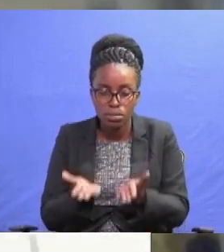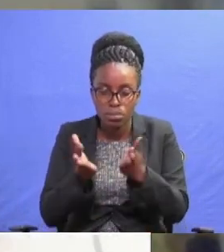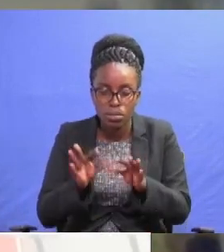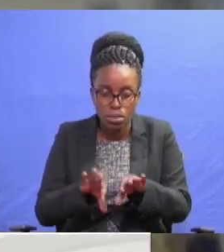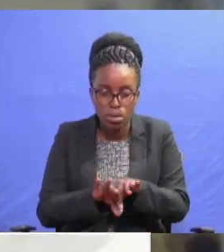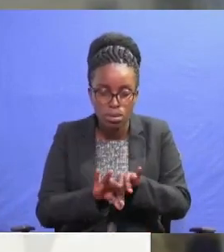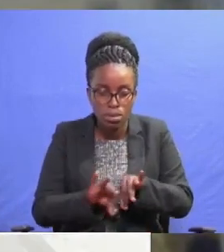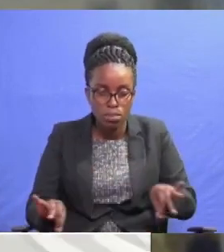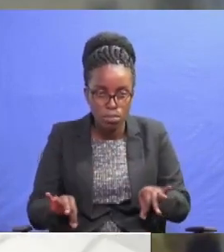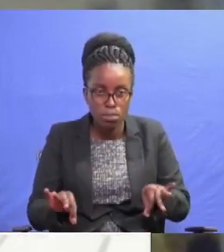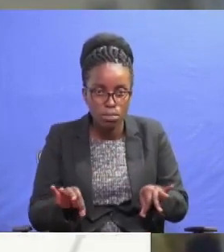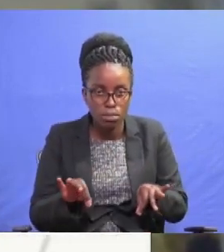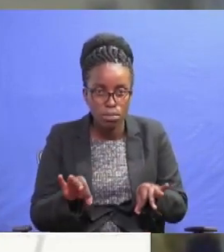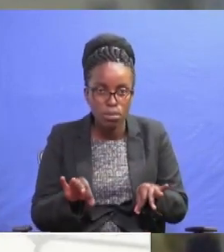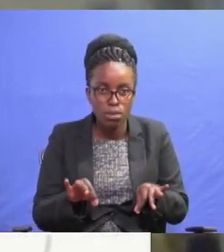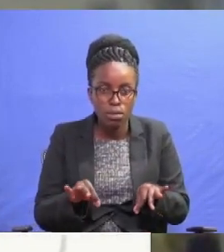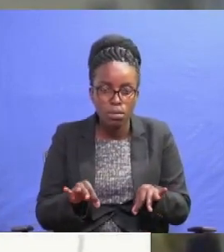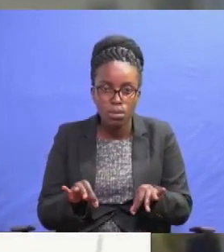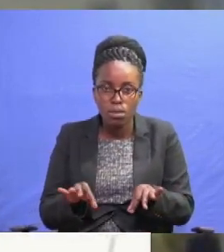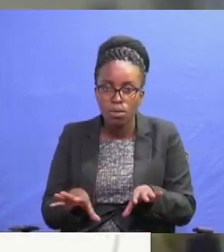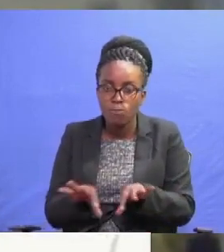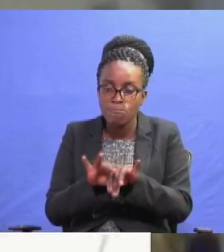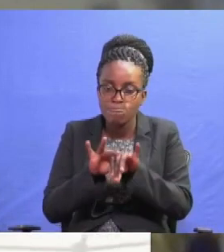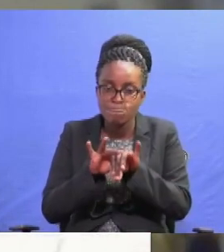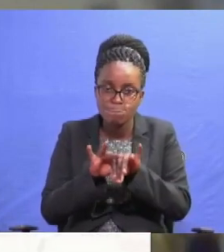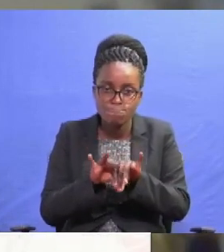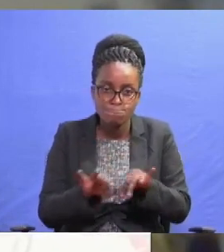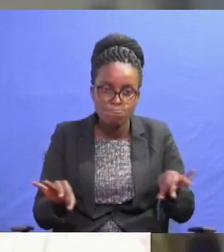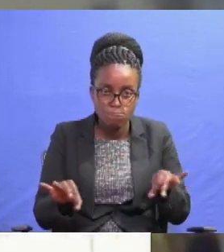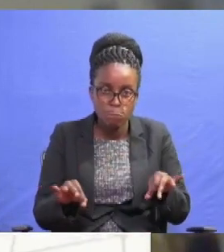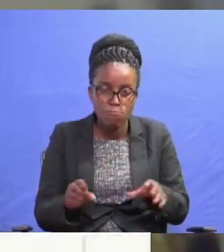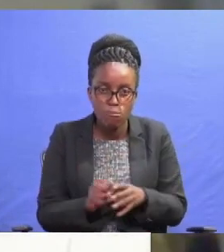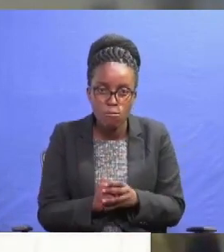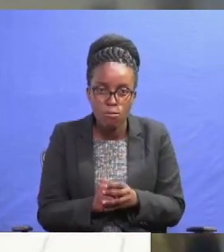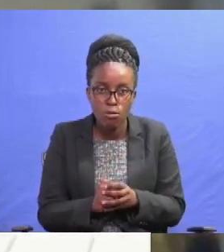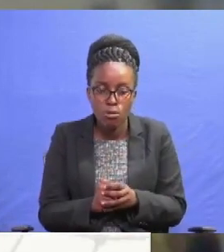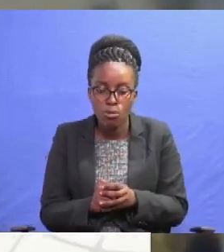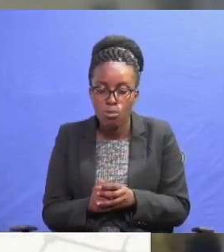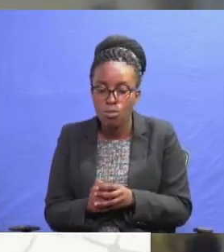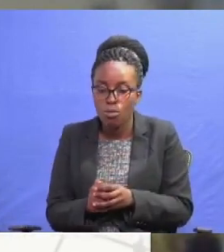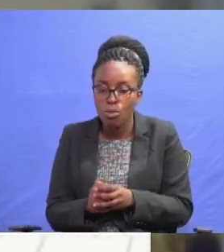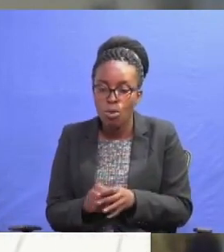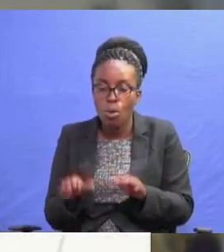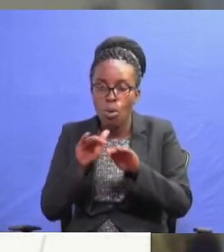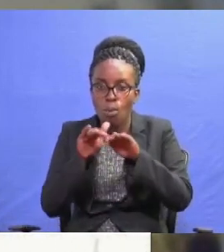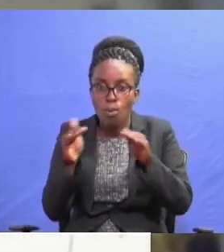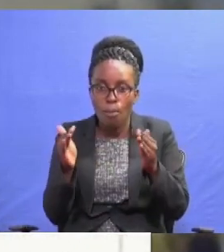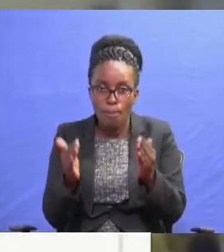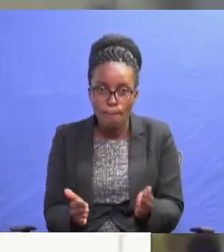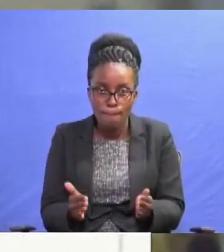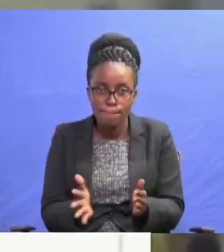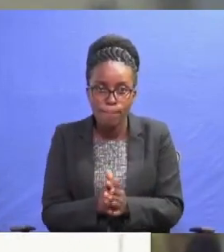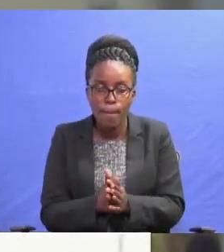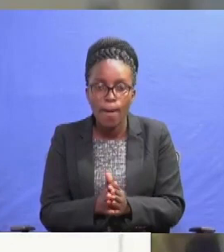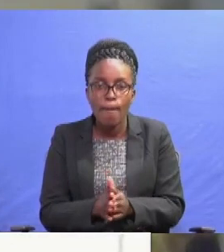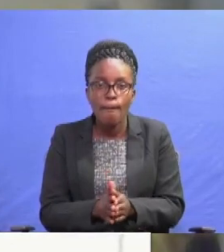but they are literally flat in terms of just like a table, a flat table, as a flat surface. But